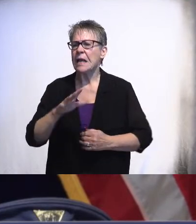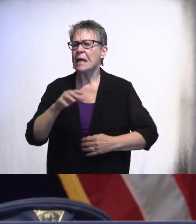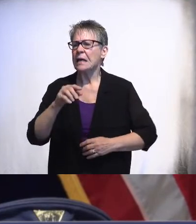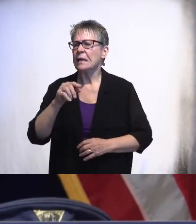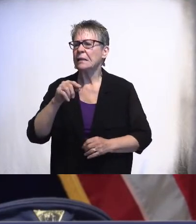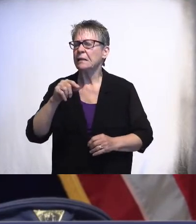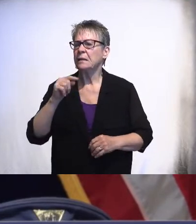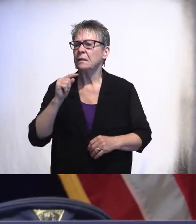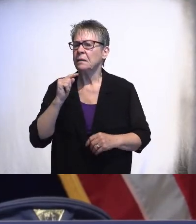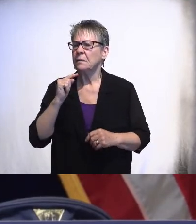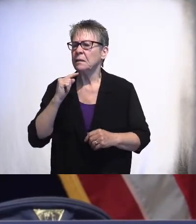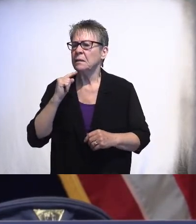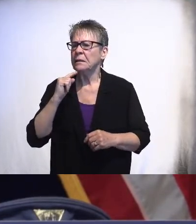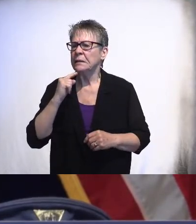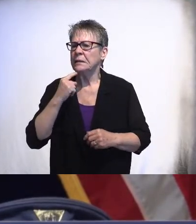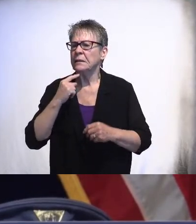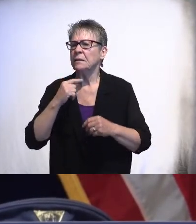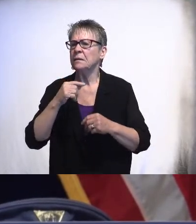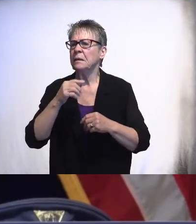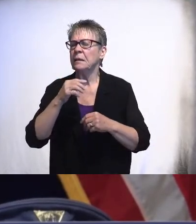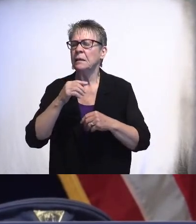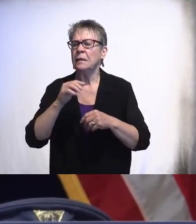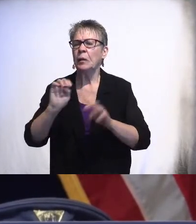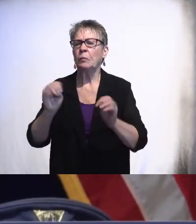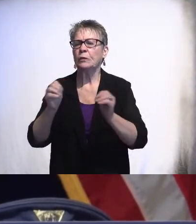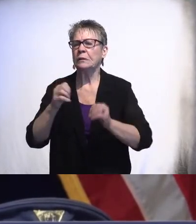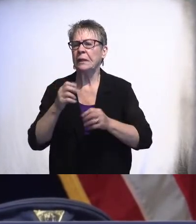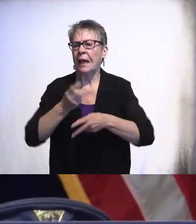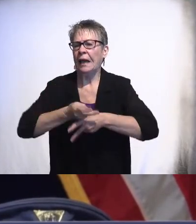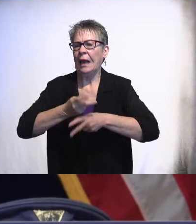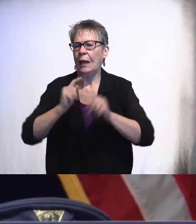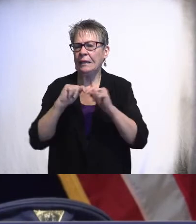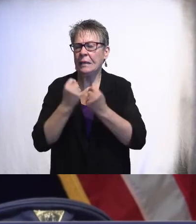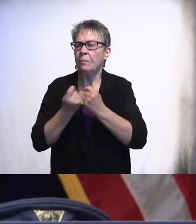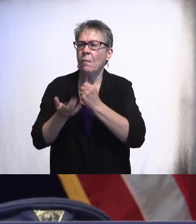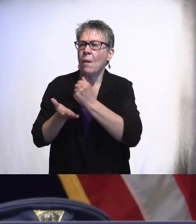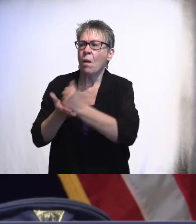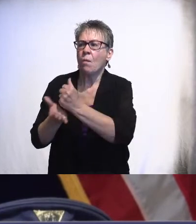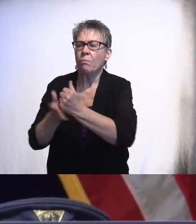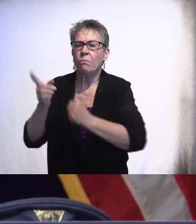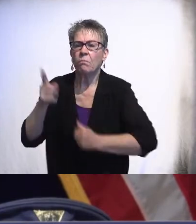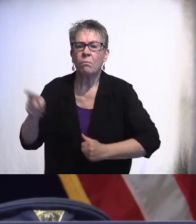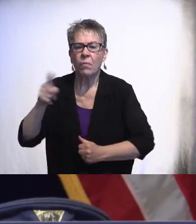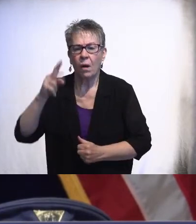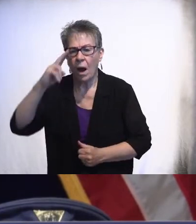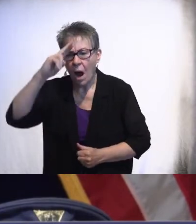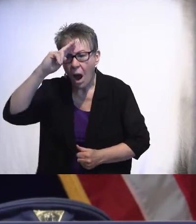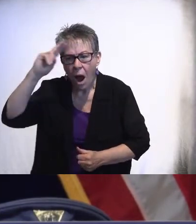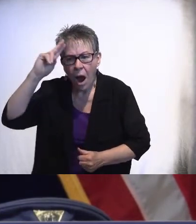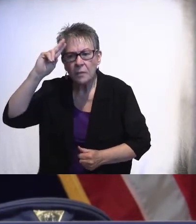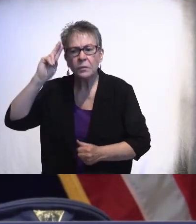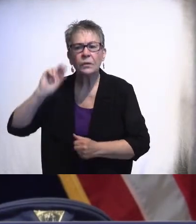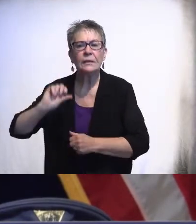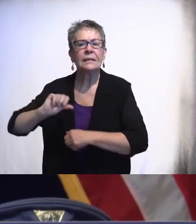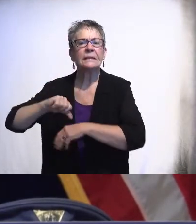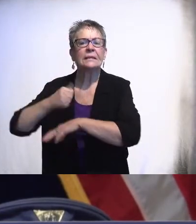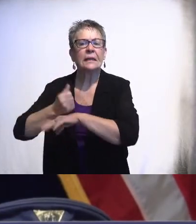more weeks left supporting University Hospital, and we don't anticipate extending that,